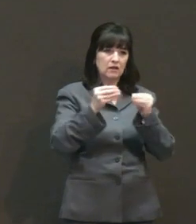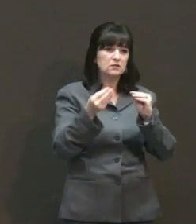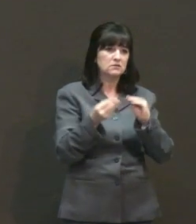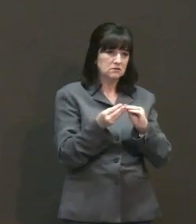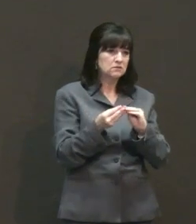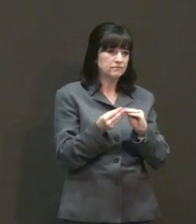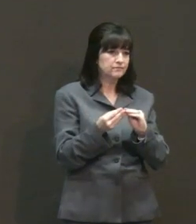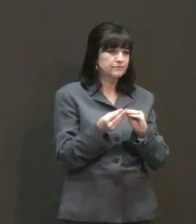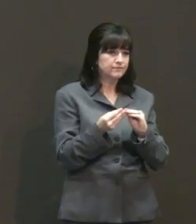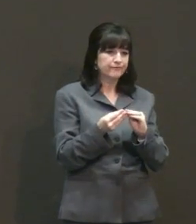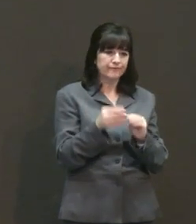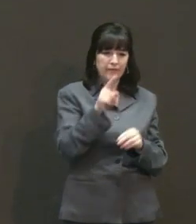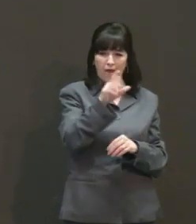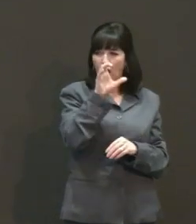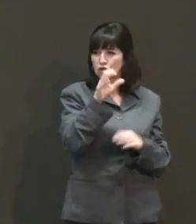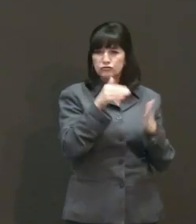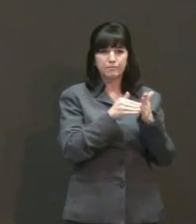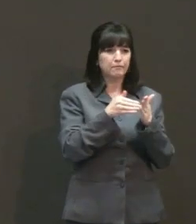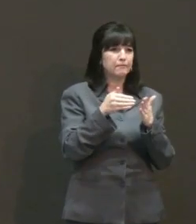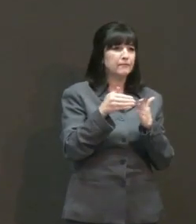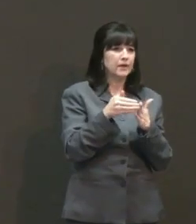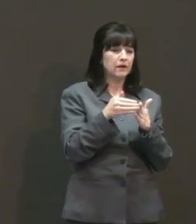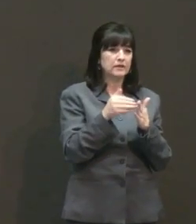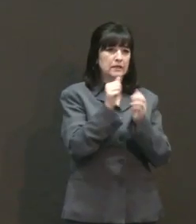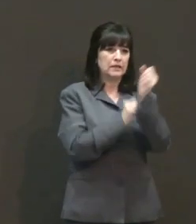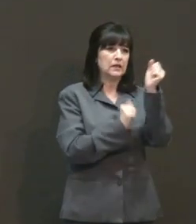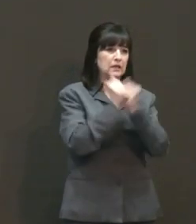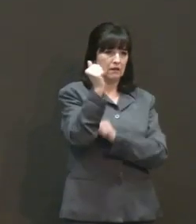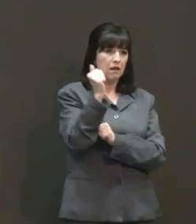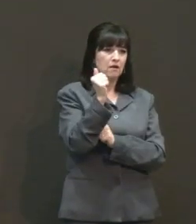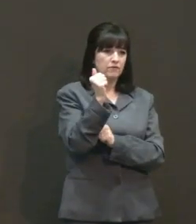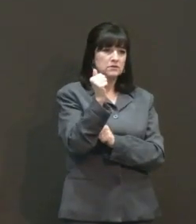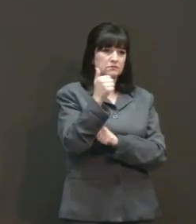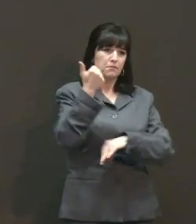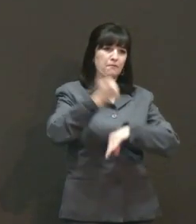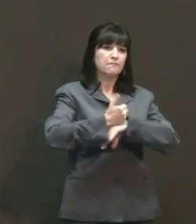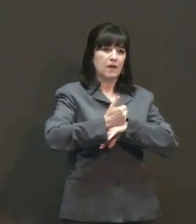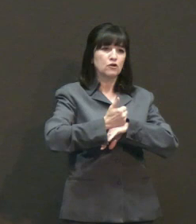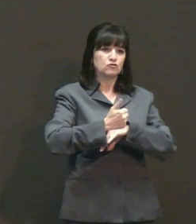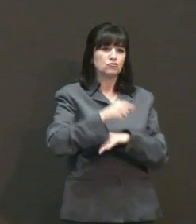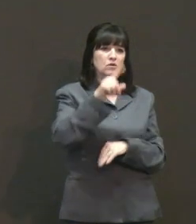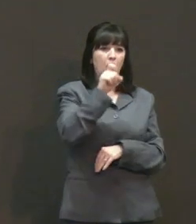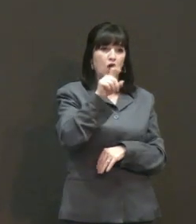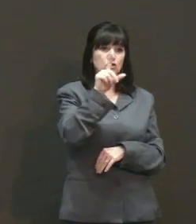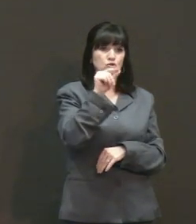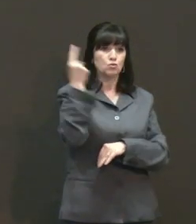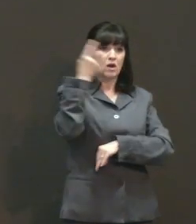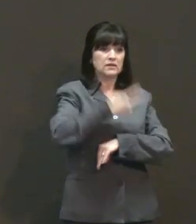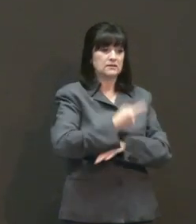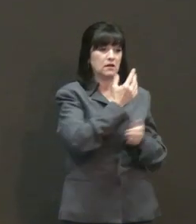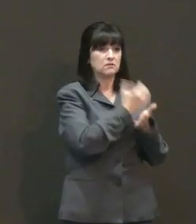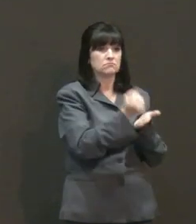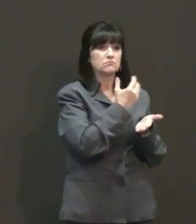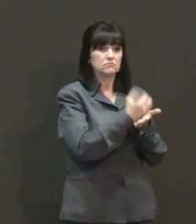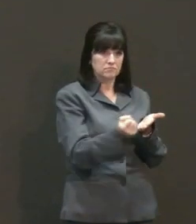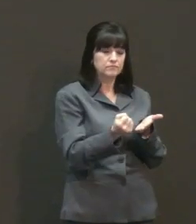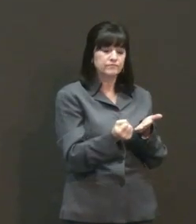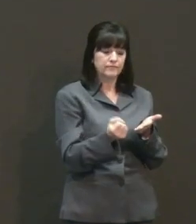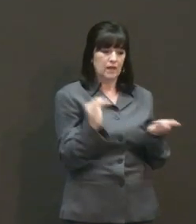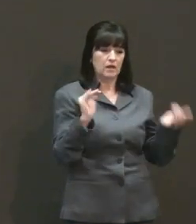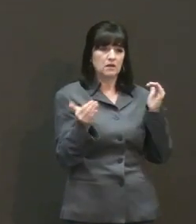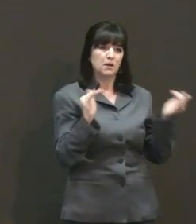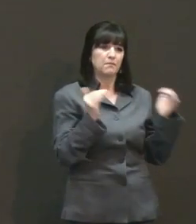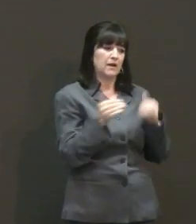that were looked at one time was kind of a request based on a 120-day burn rate versus like the 10 to 14.